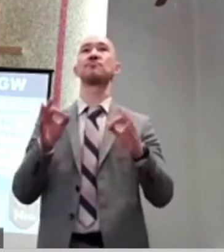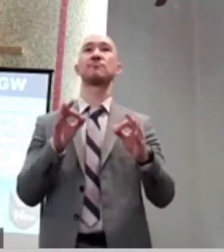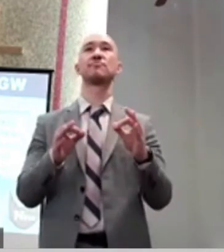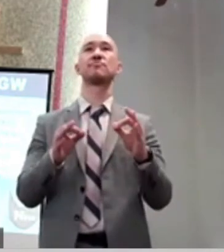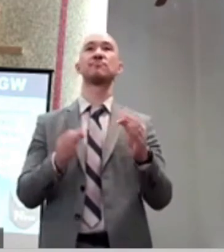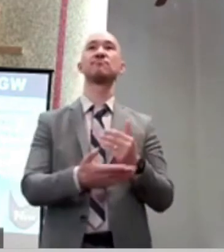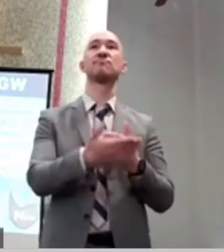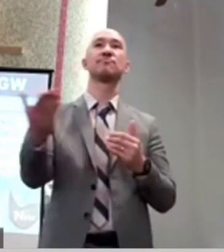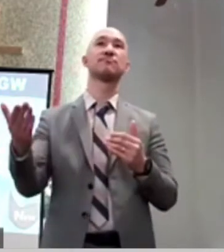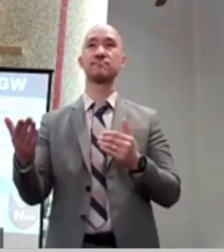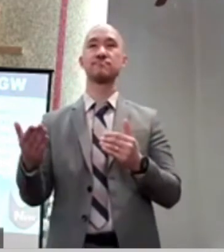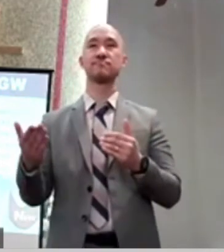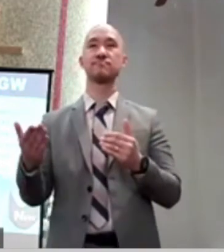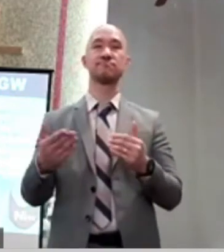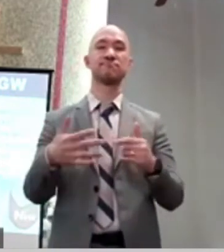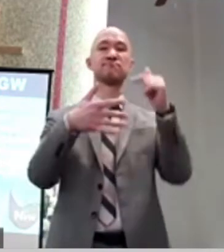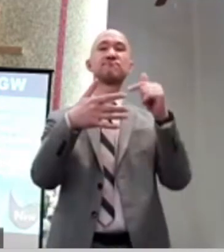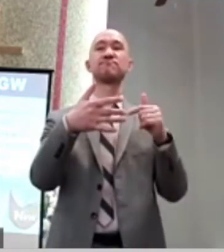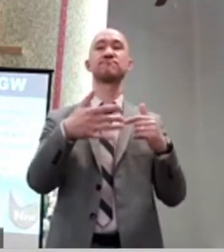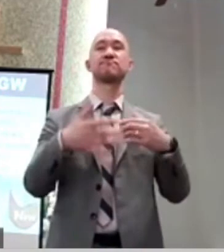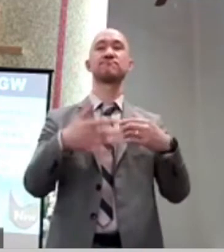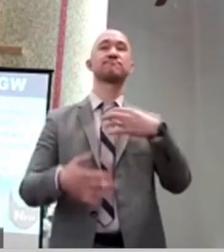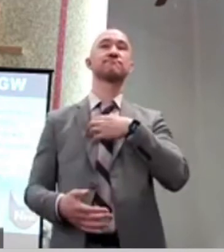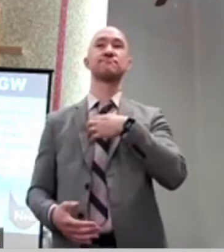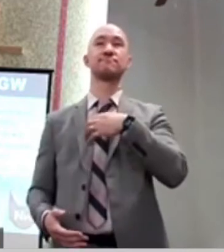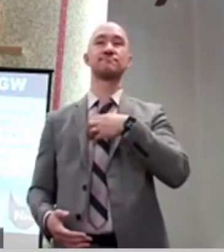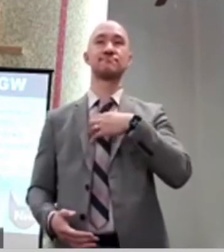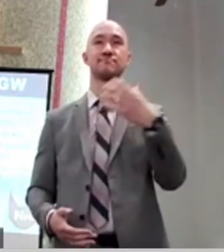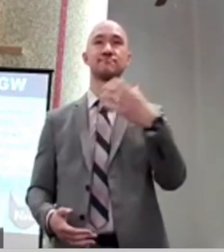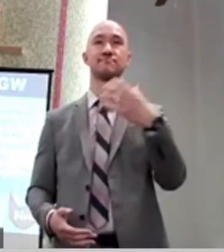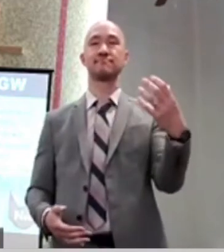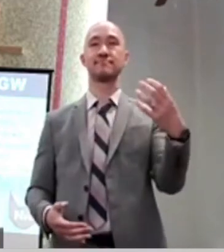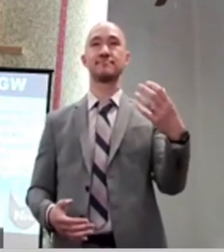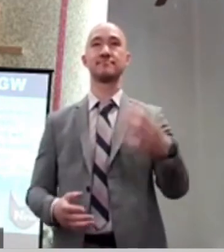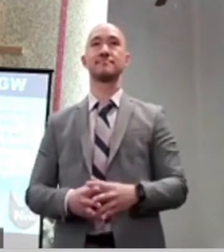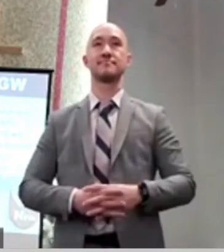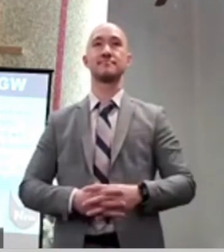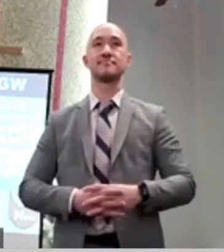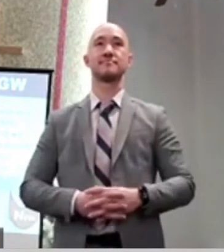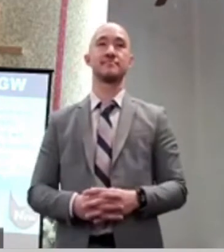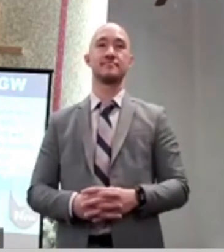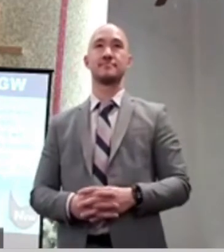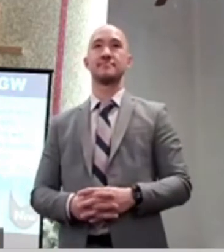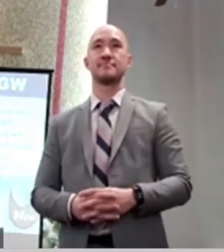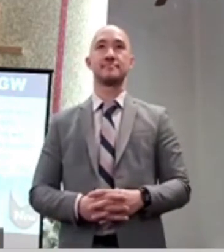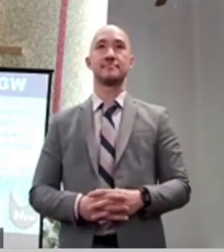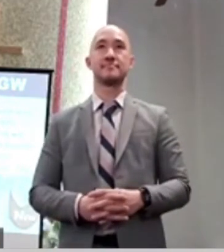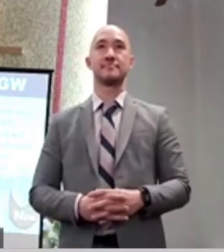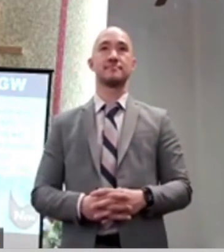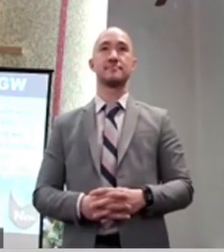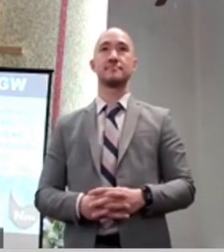doing this, but they're not doing that. They're doing that, but they're not doing this. And all of a sudden, instead of grace,